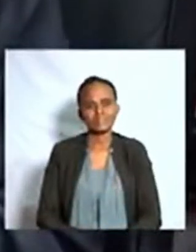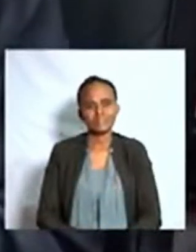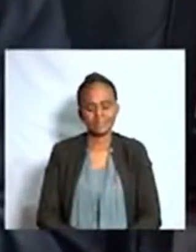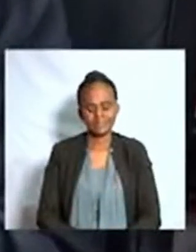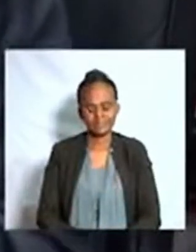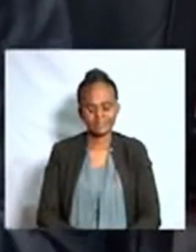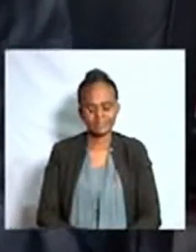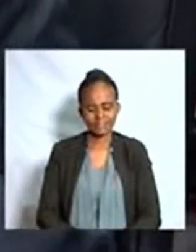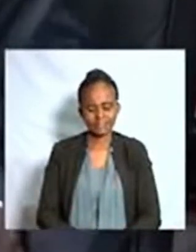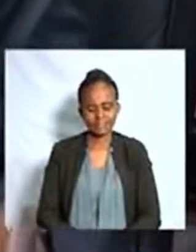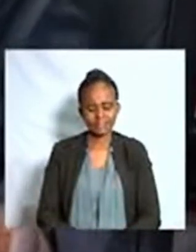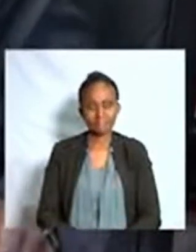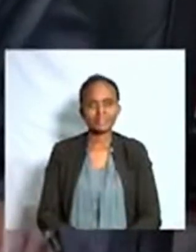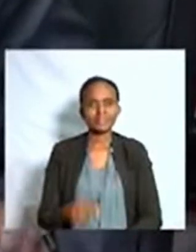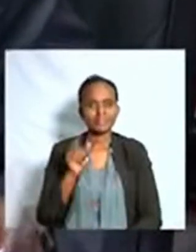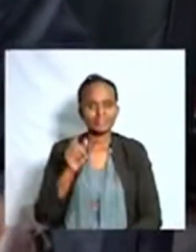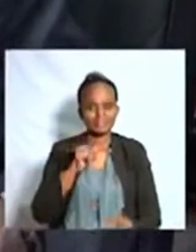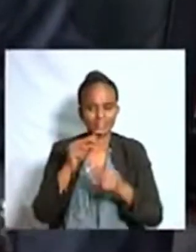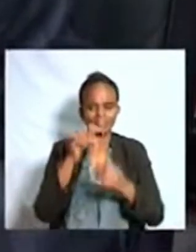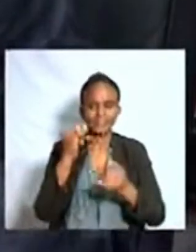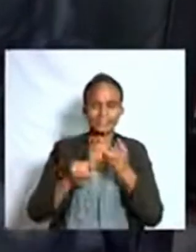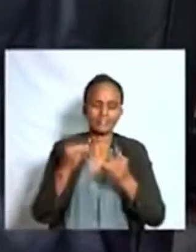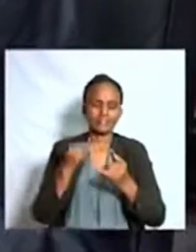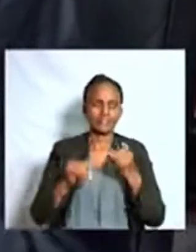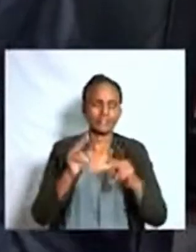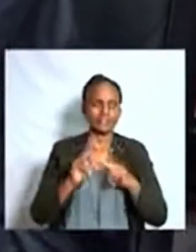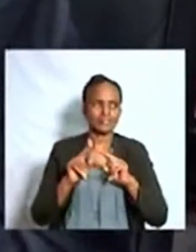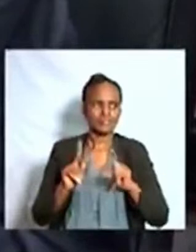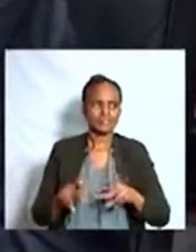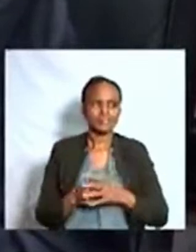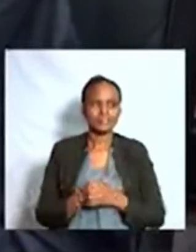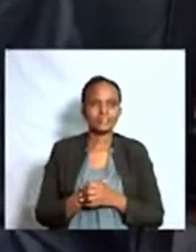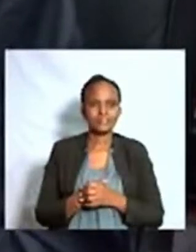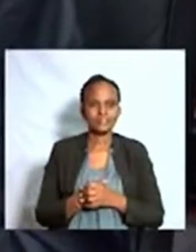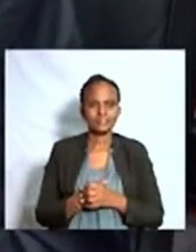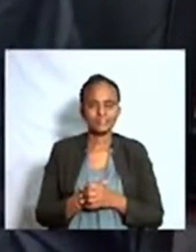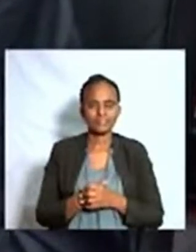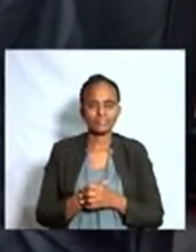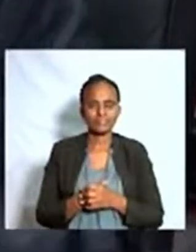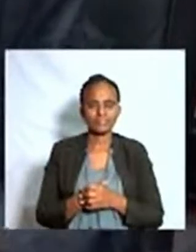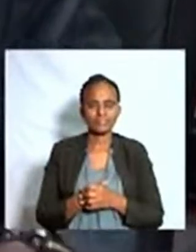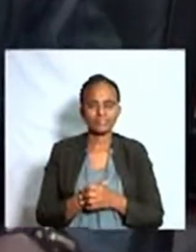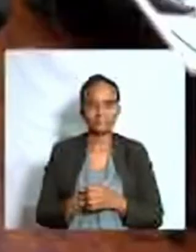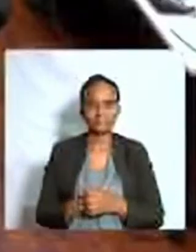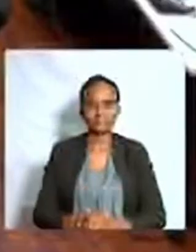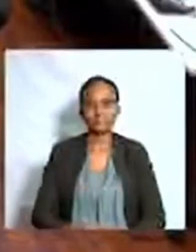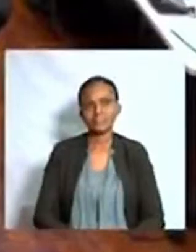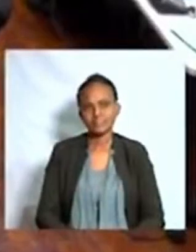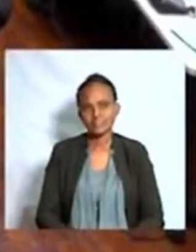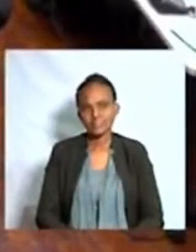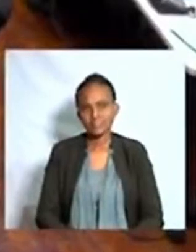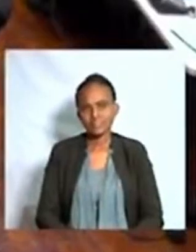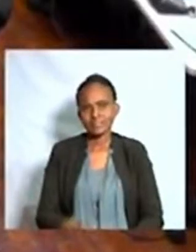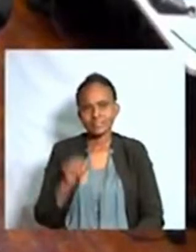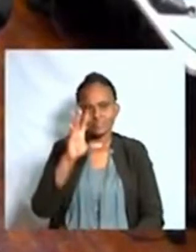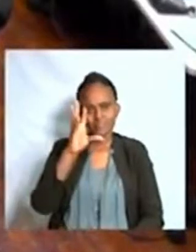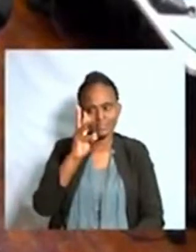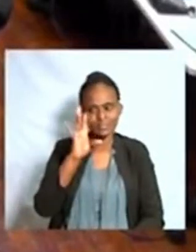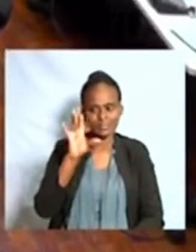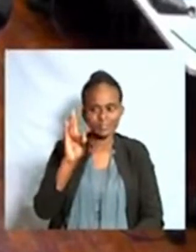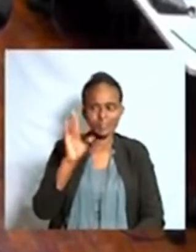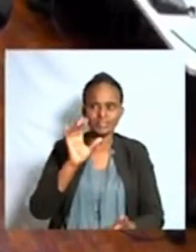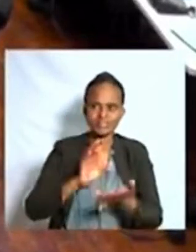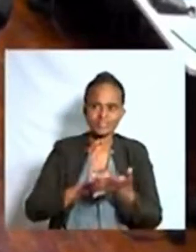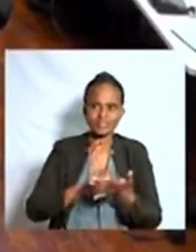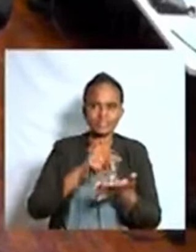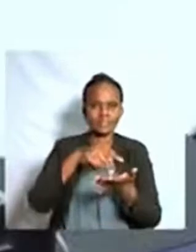done, Honorable Nyambo? So that was the last one, Chair. There is one question you asked where I wanted to add on. Only 67,000 paid